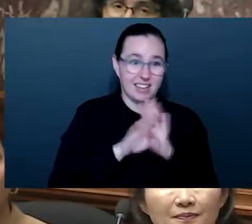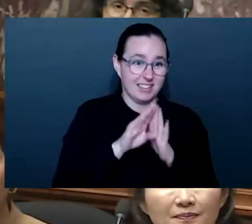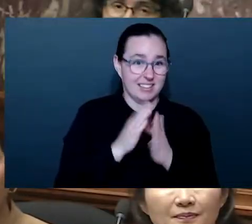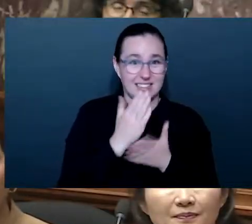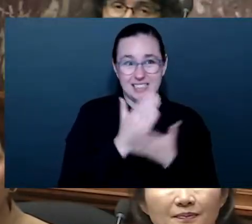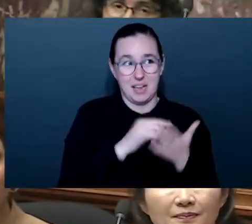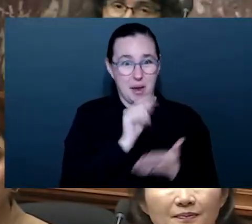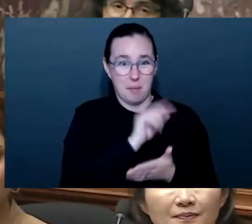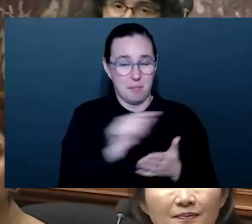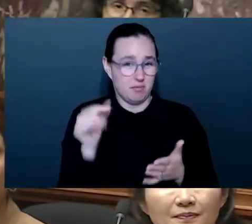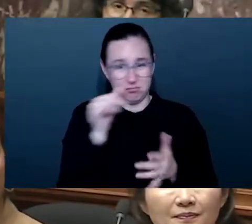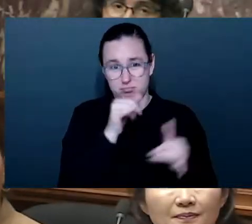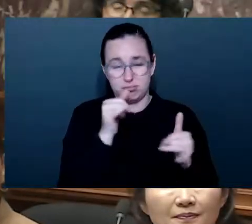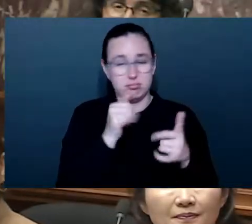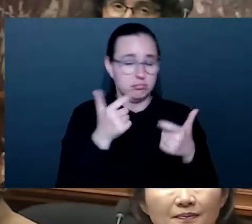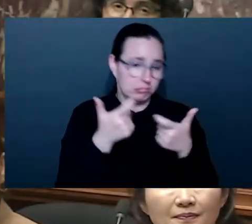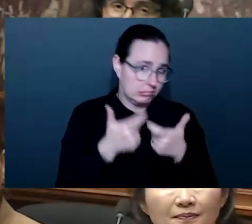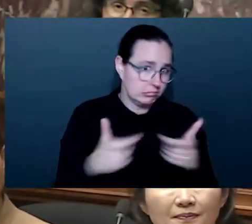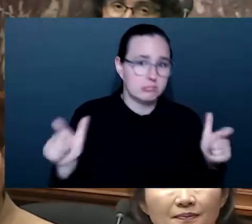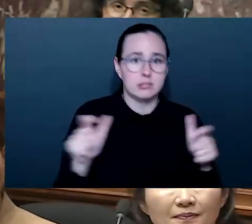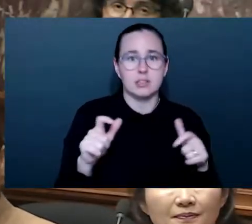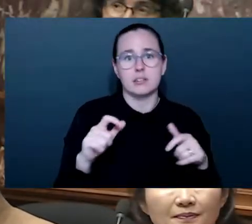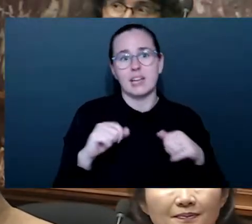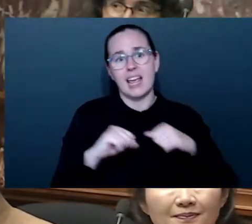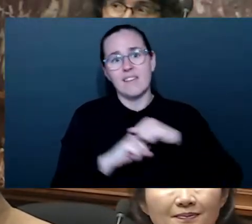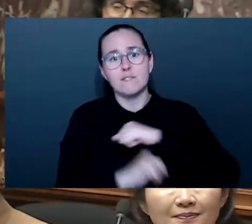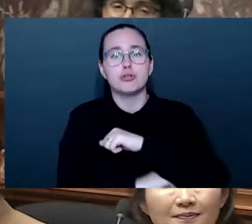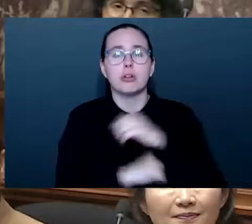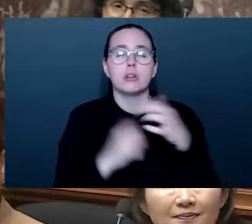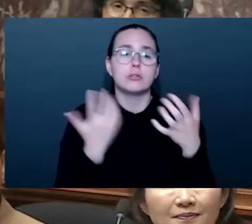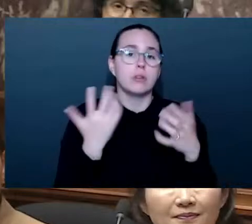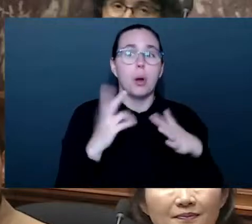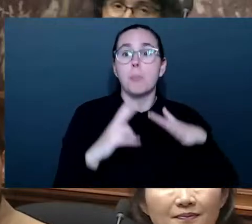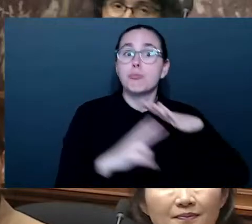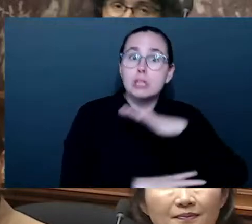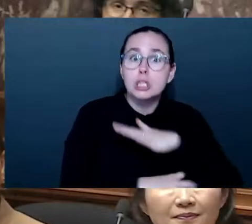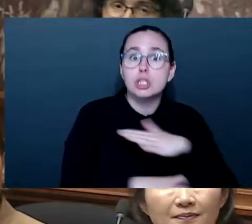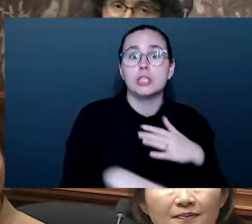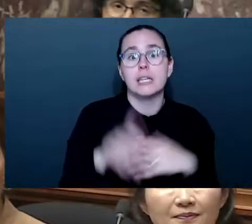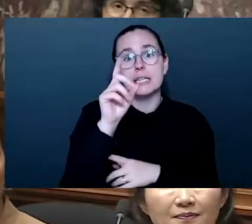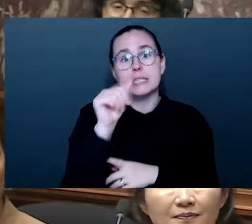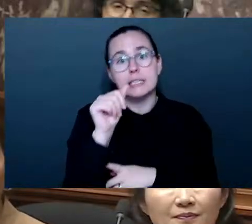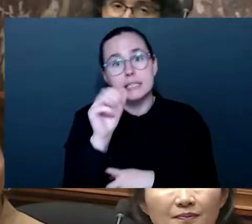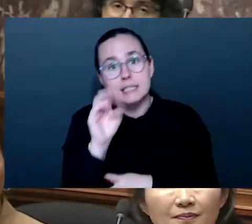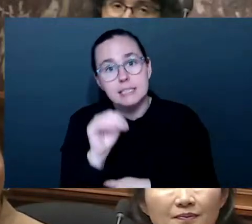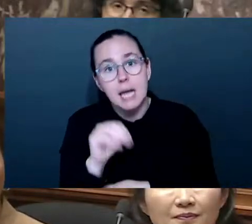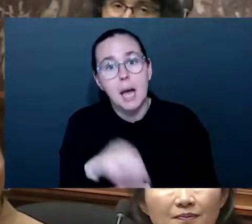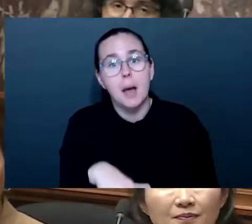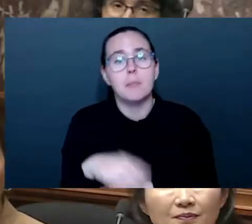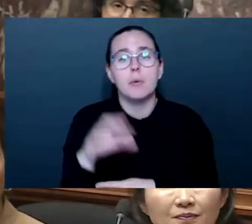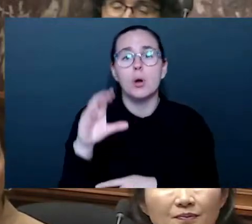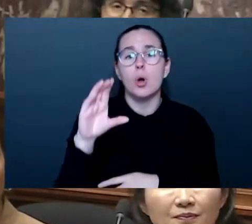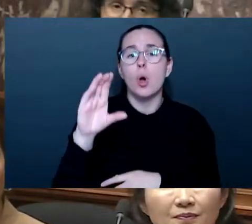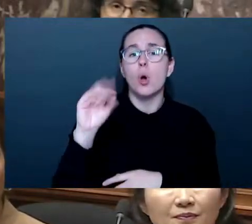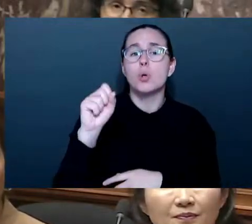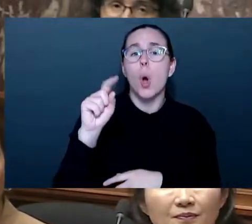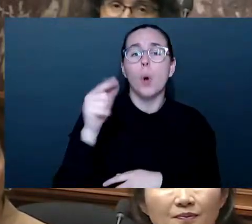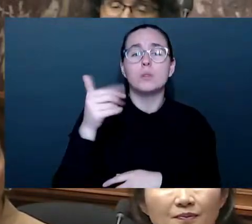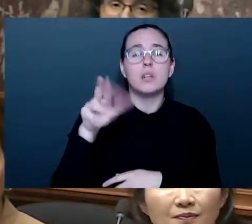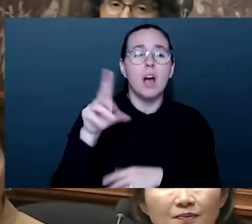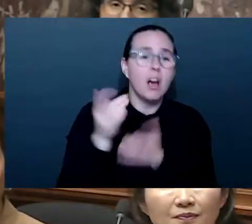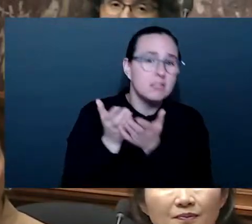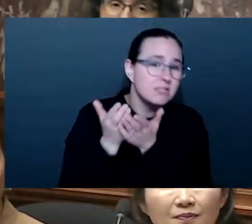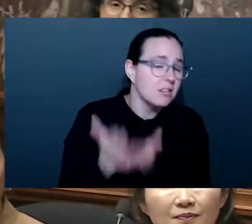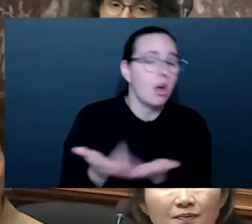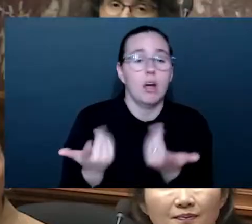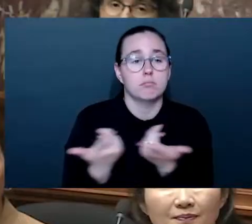to dams to Coast Guard vessels to major infrastructure. They are literally everywhere, including in New Westminster, where they're working on